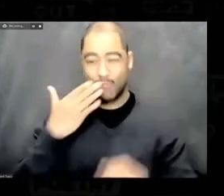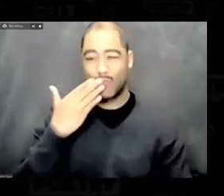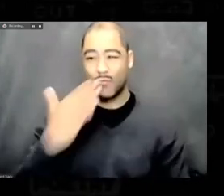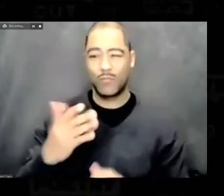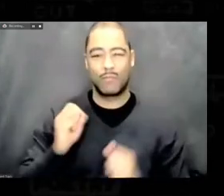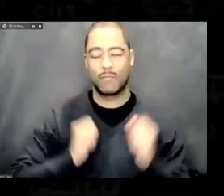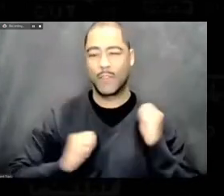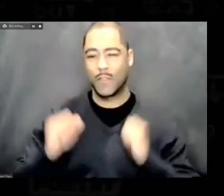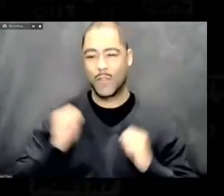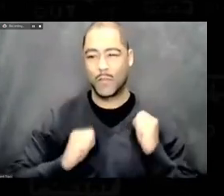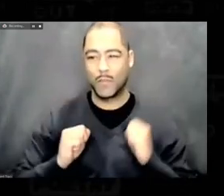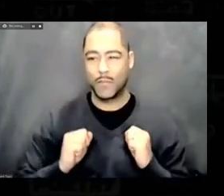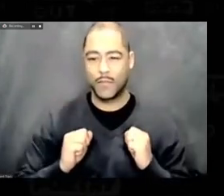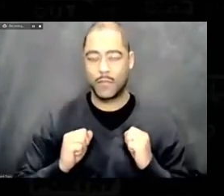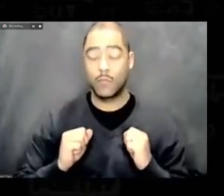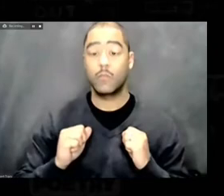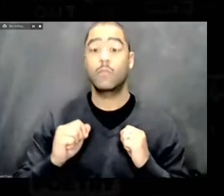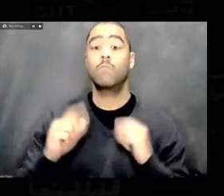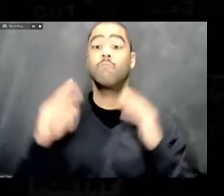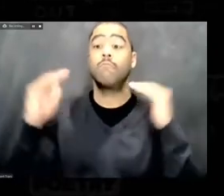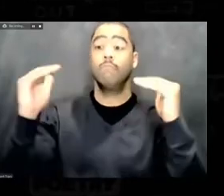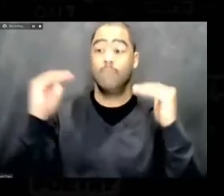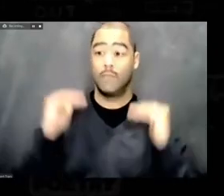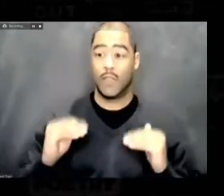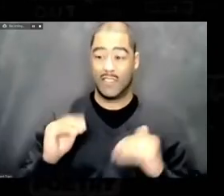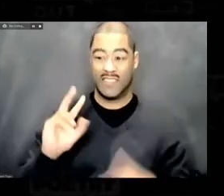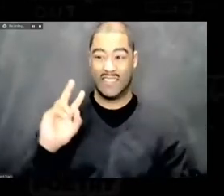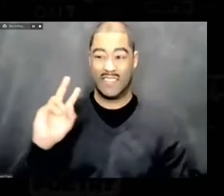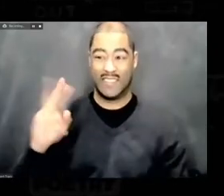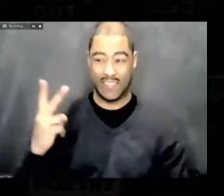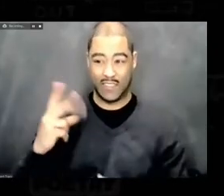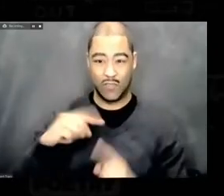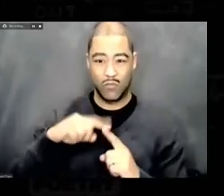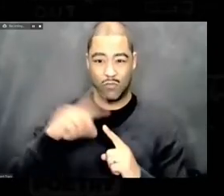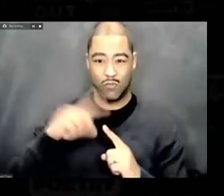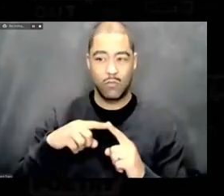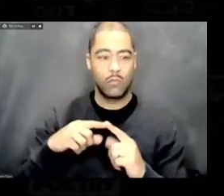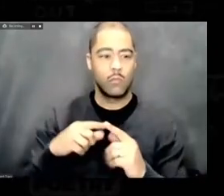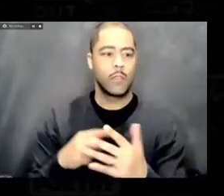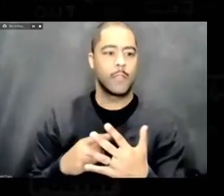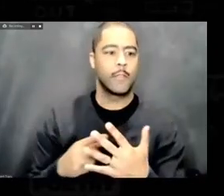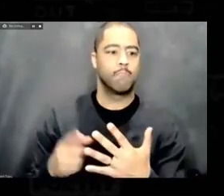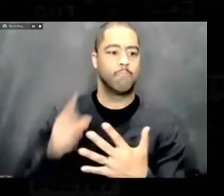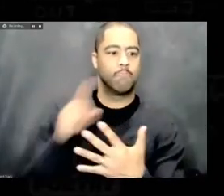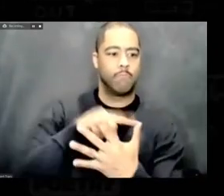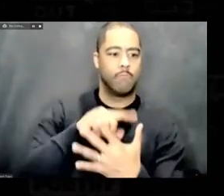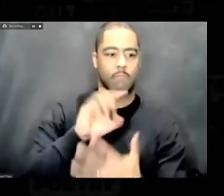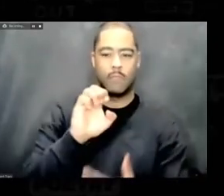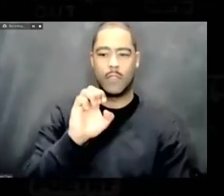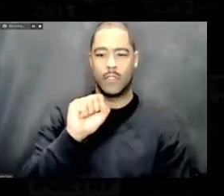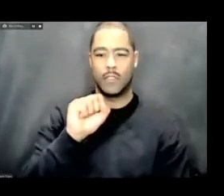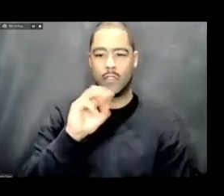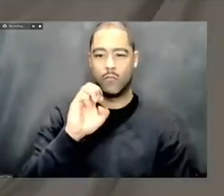second round, please welcome to the stage Esmeralda Noyola.